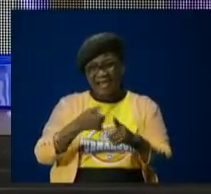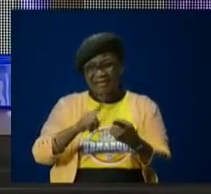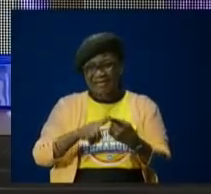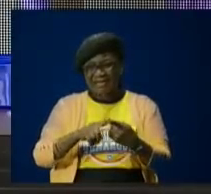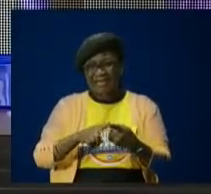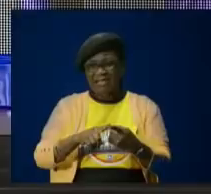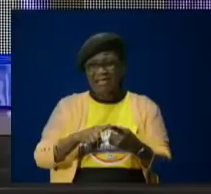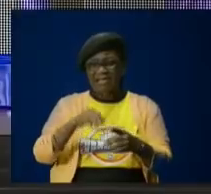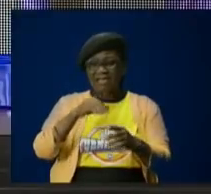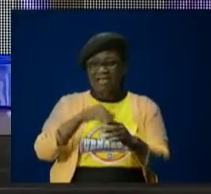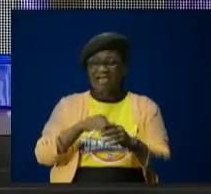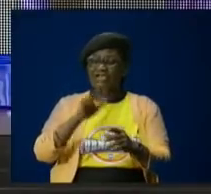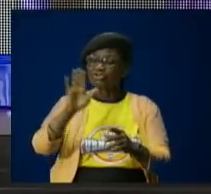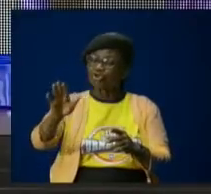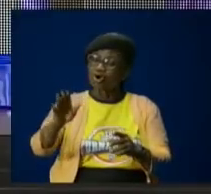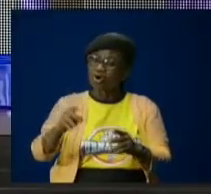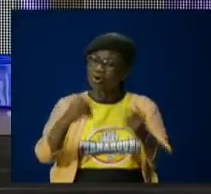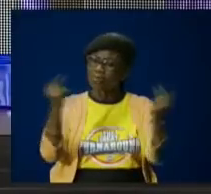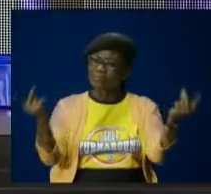in your place of work?